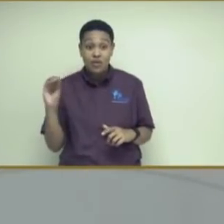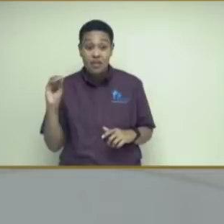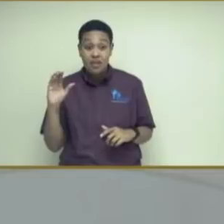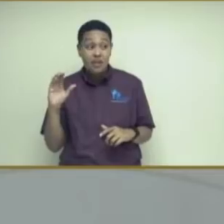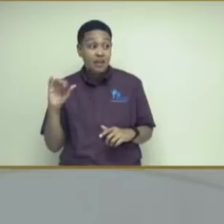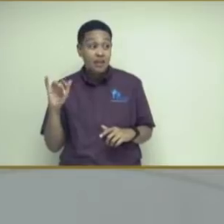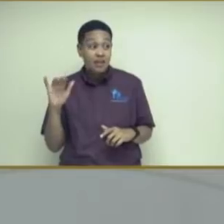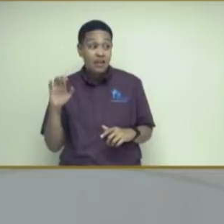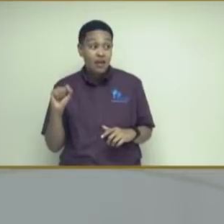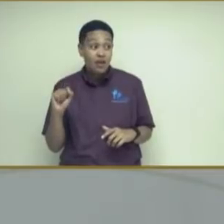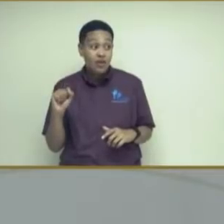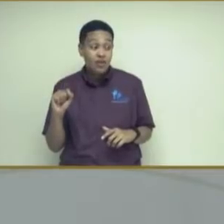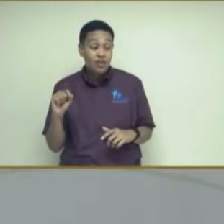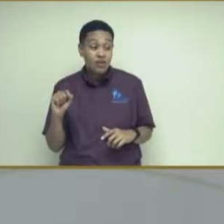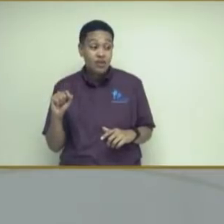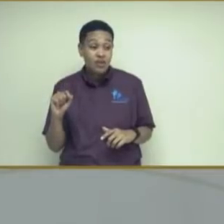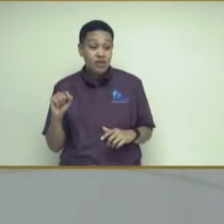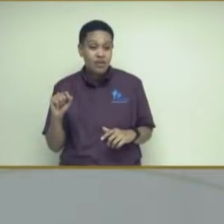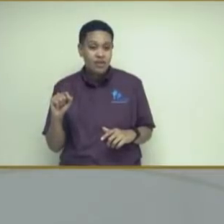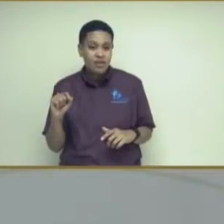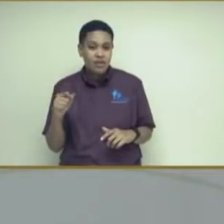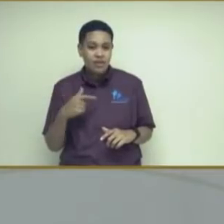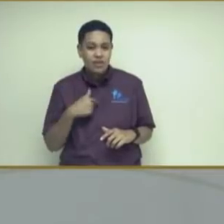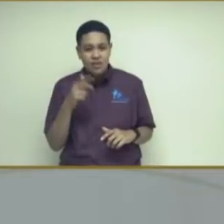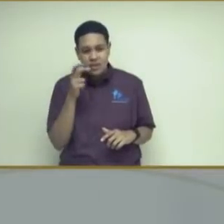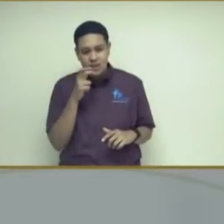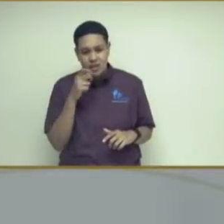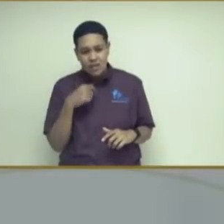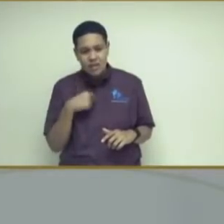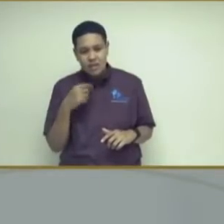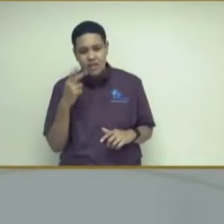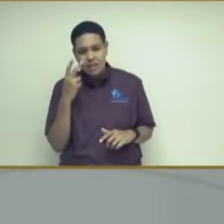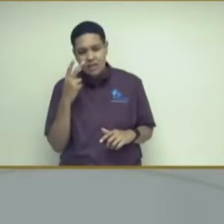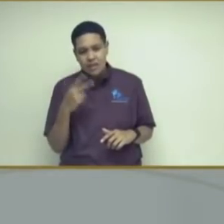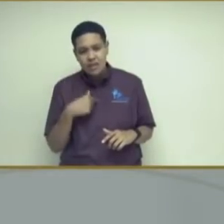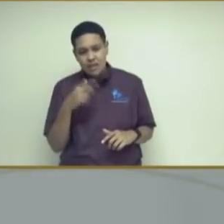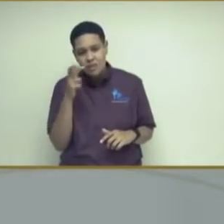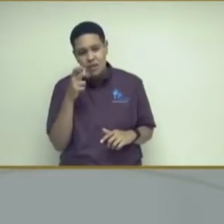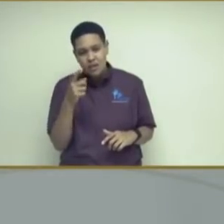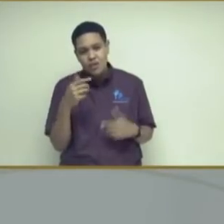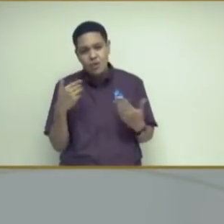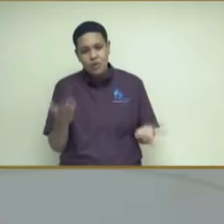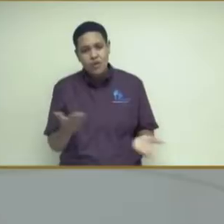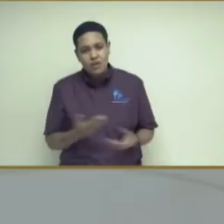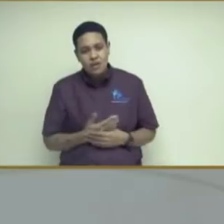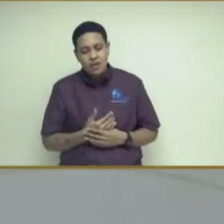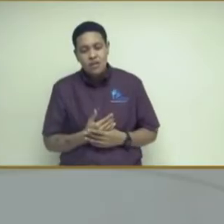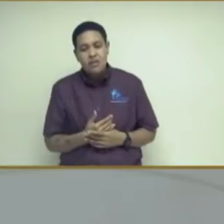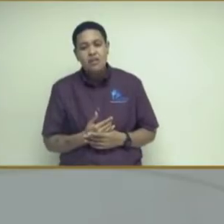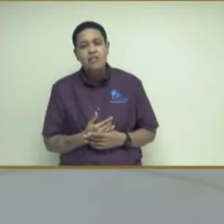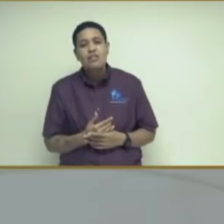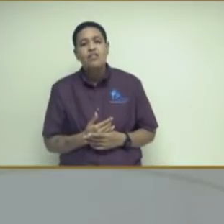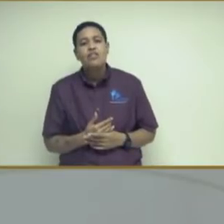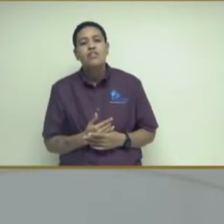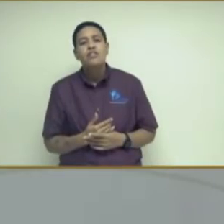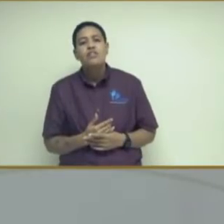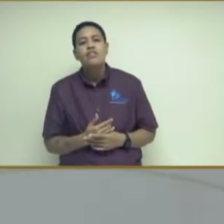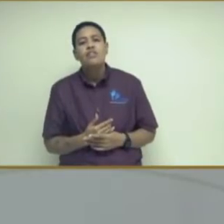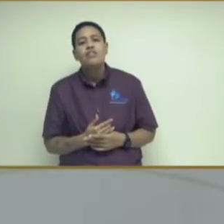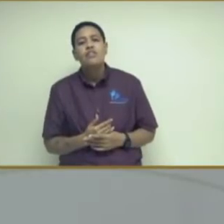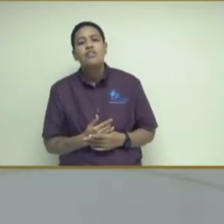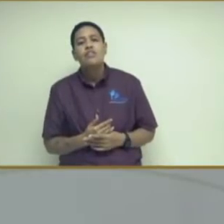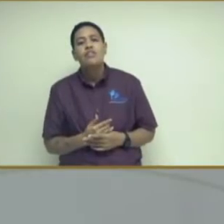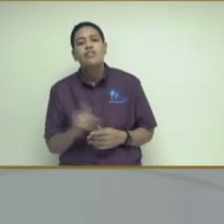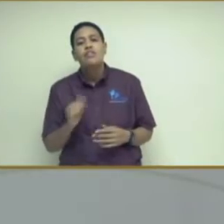The 34th? I'm being muted. Are you hearing me? I'm seeing that I'm Yes, we're hearing you, Zara. Go ahead. Okay. Yeah, just